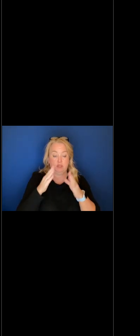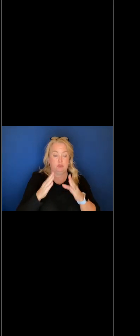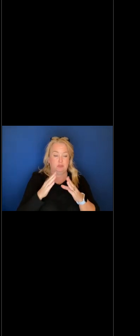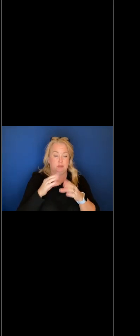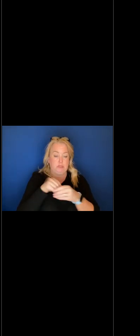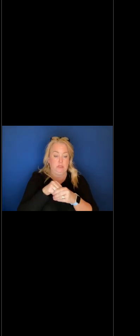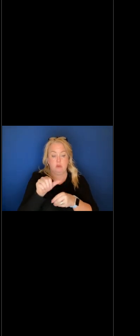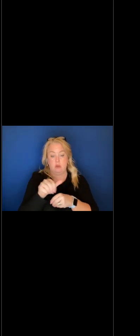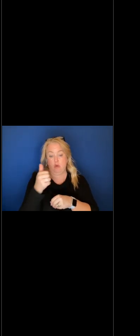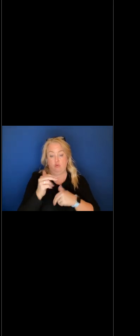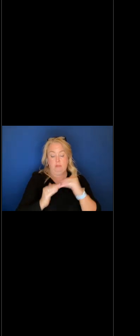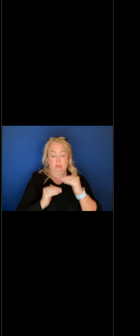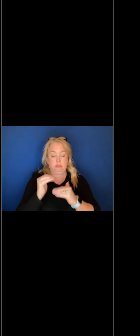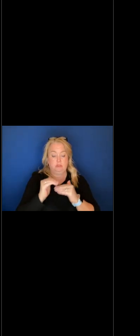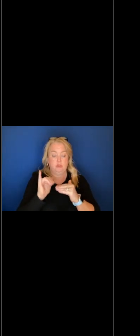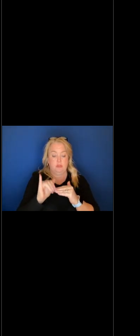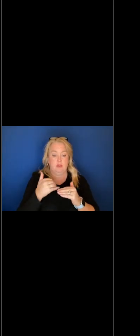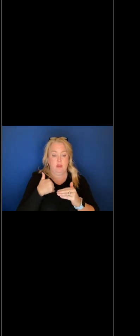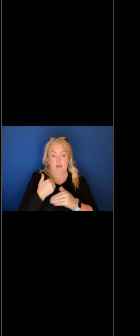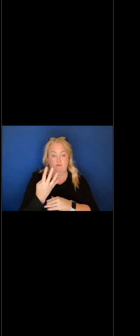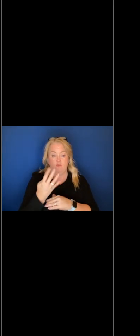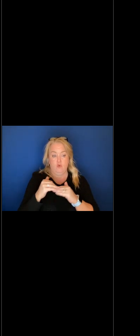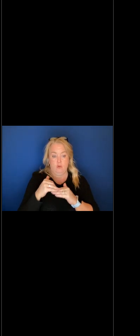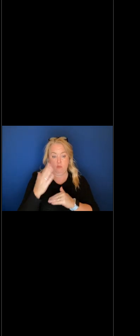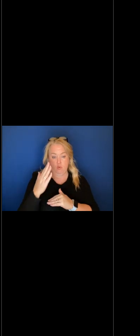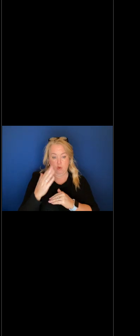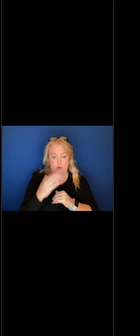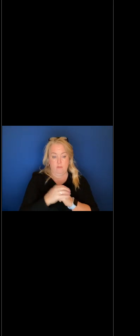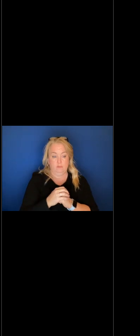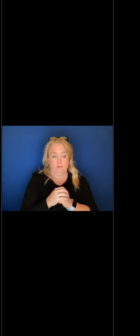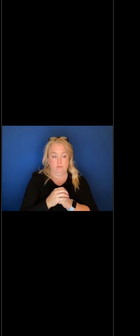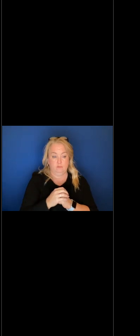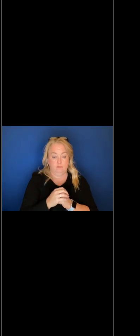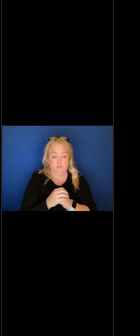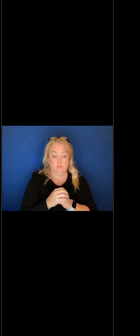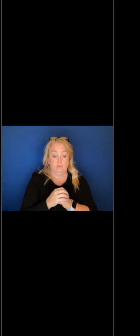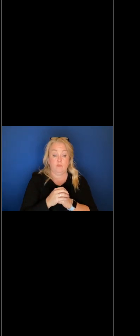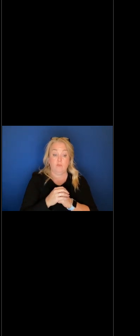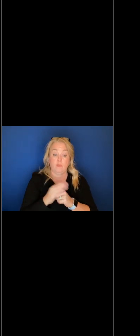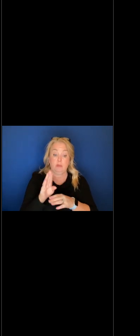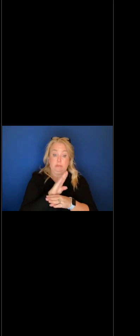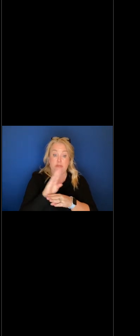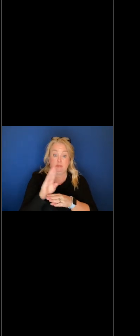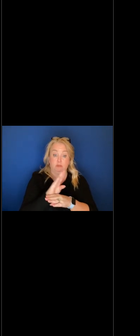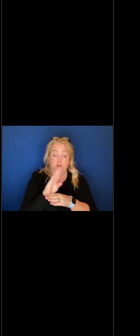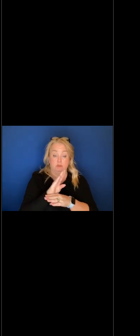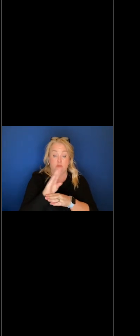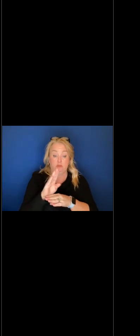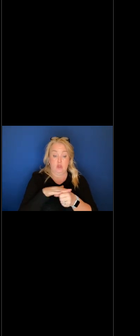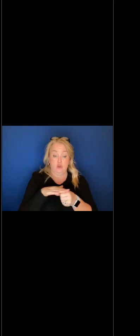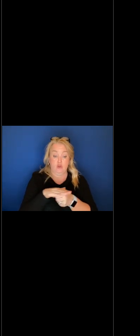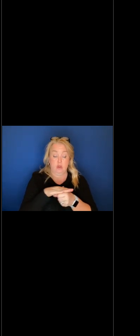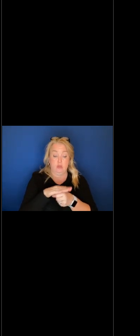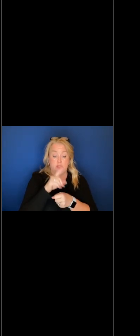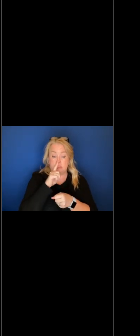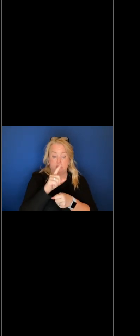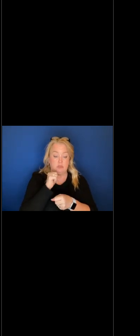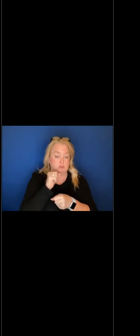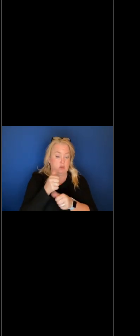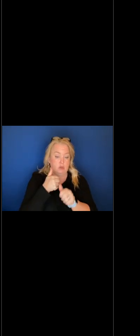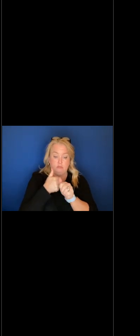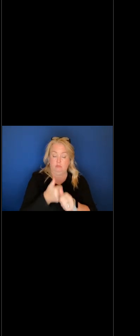buildings consisting of 4 or more dwelling units. Commercial space does not meet the